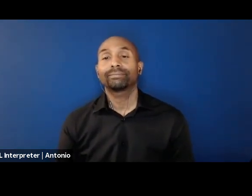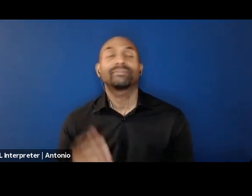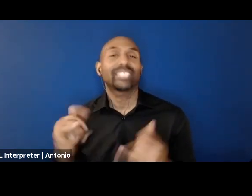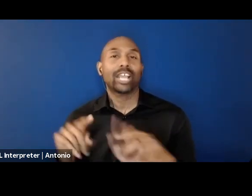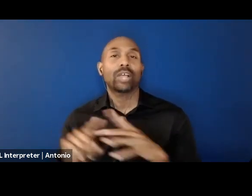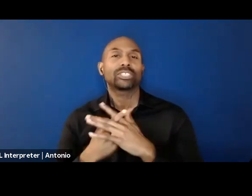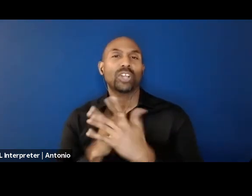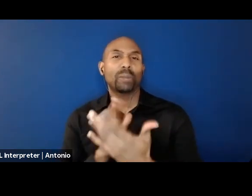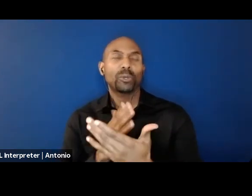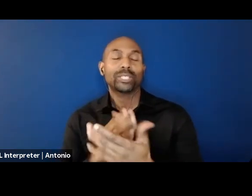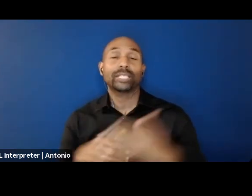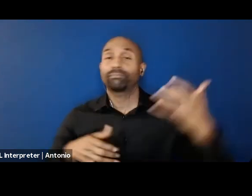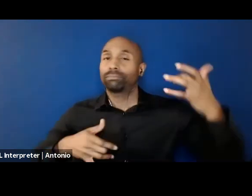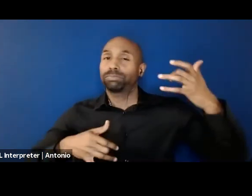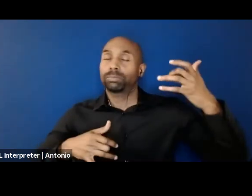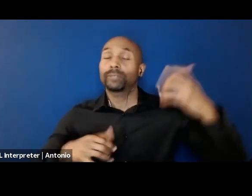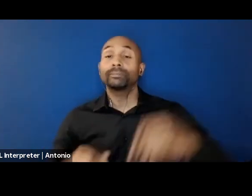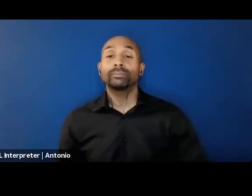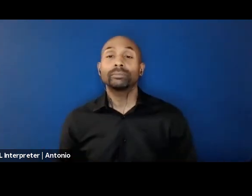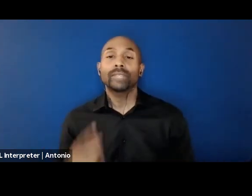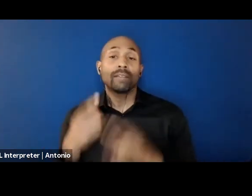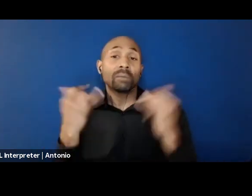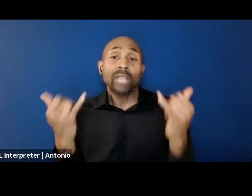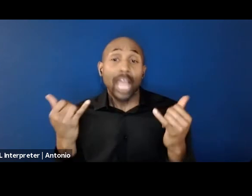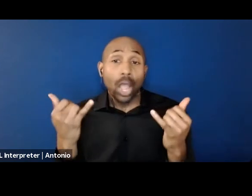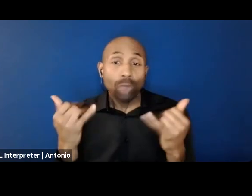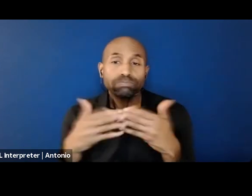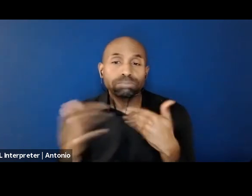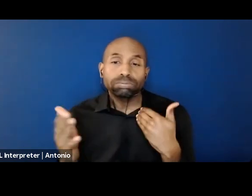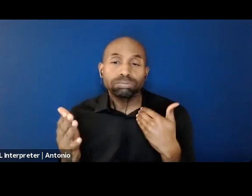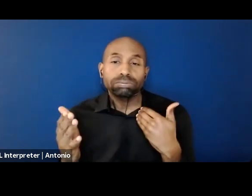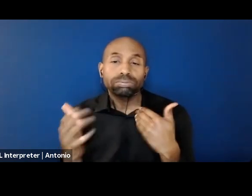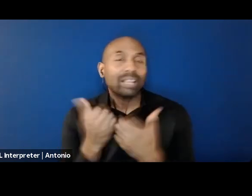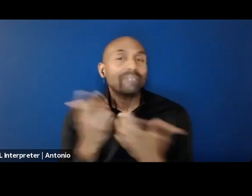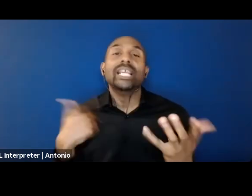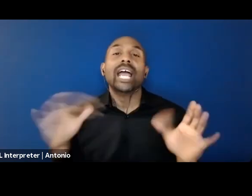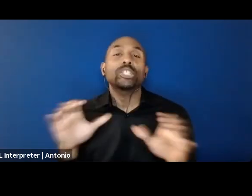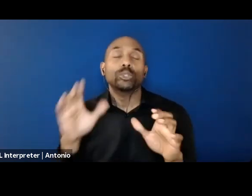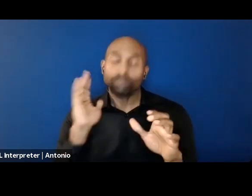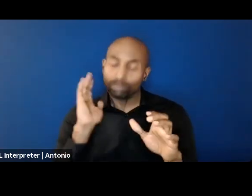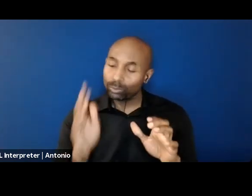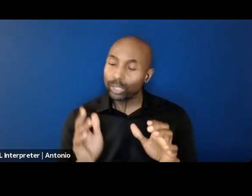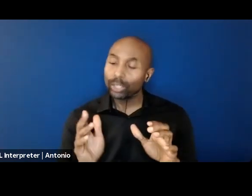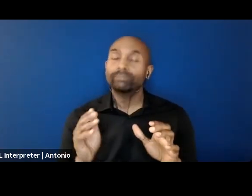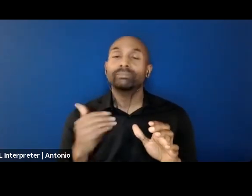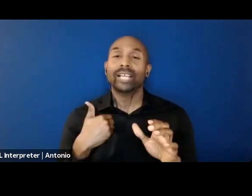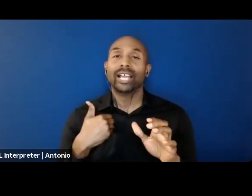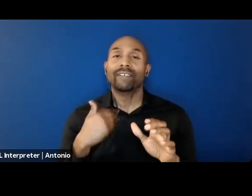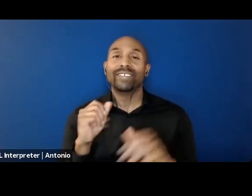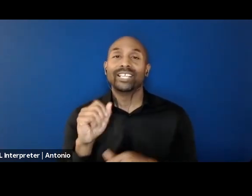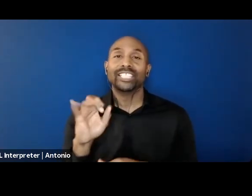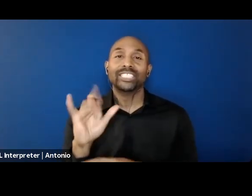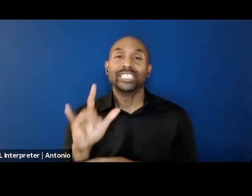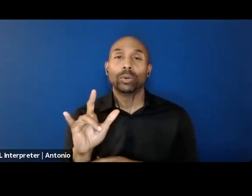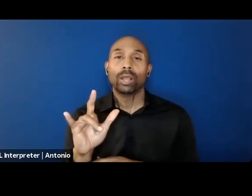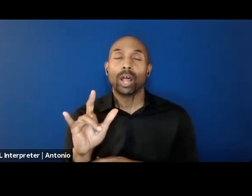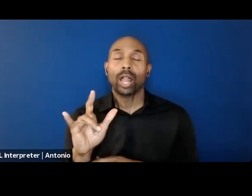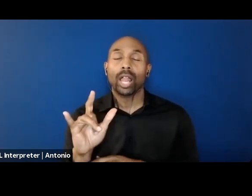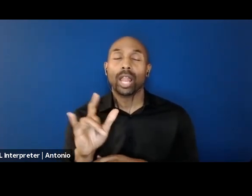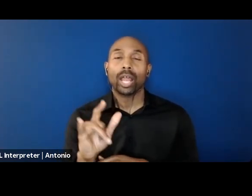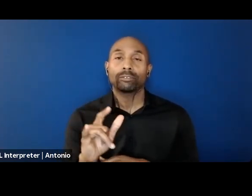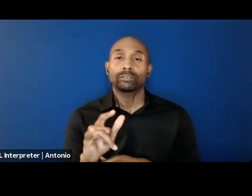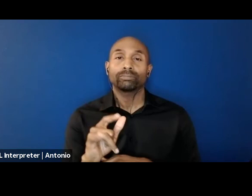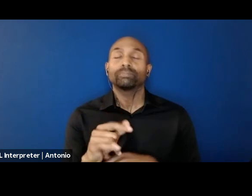From now on, everything I do is going to be serial, I said at some point, albeit pointillism had gone out